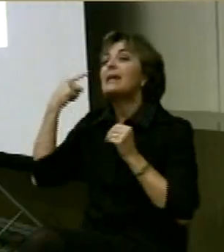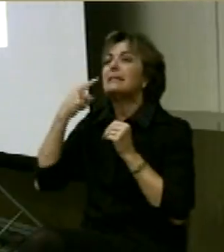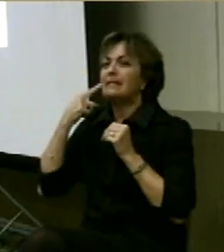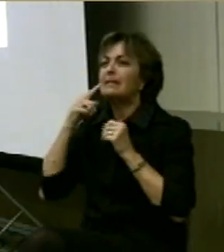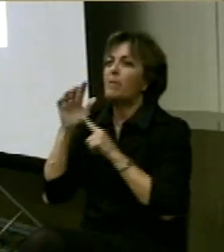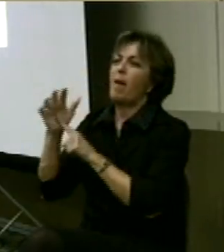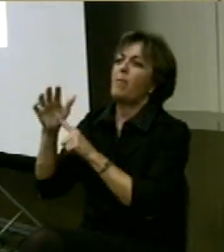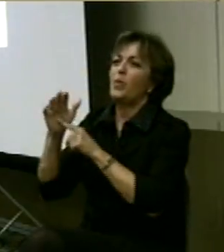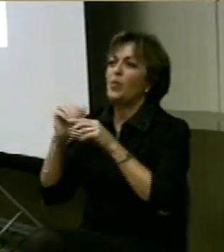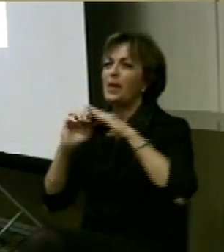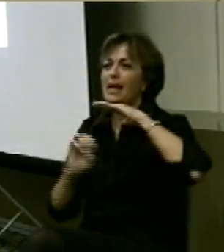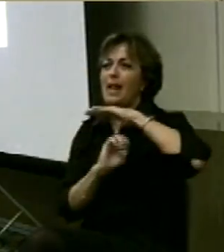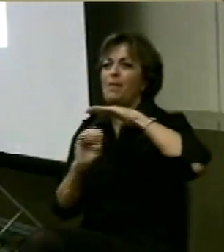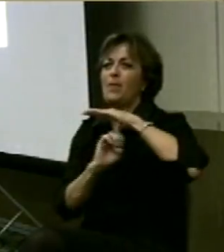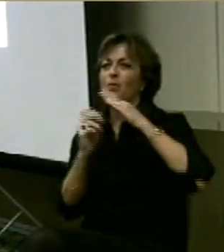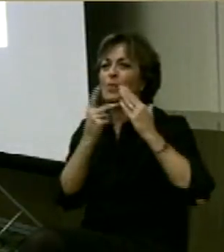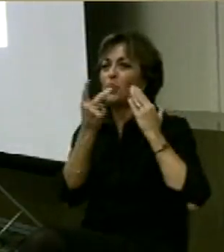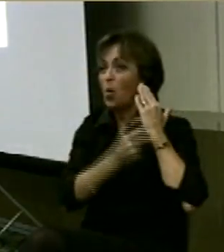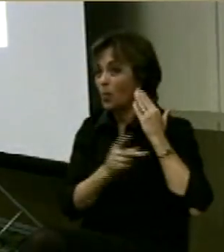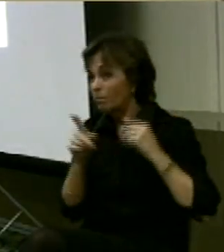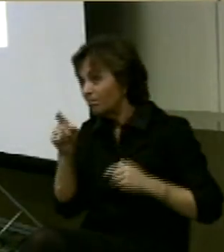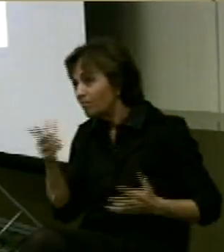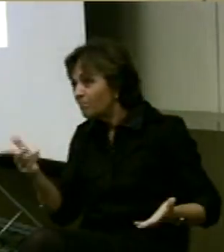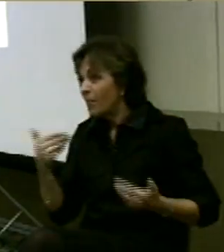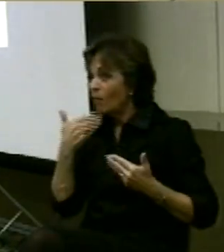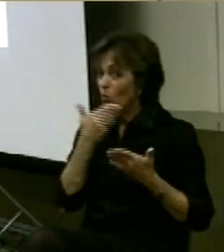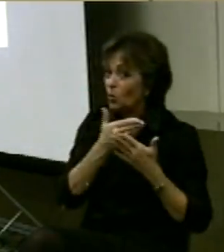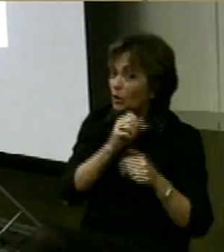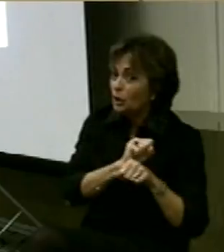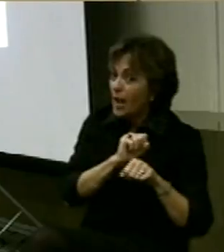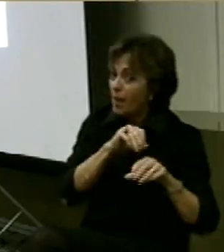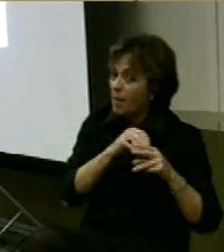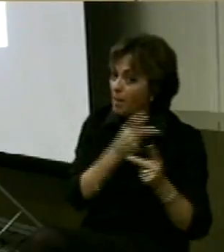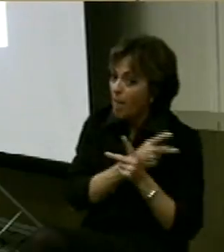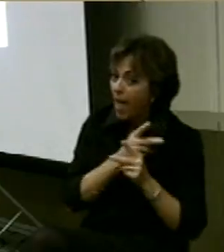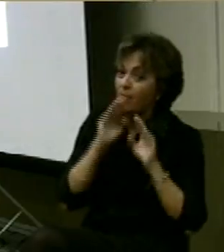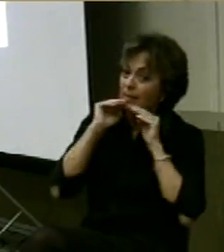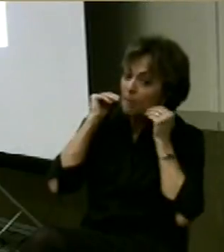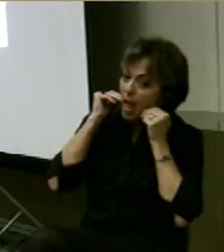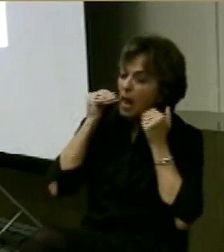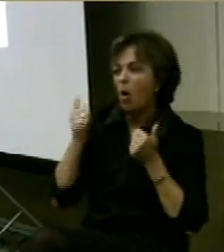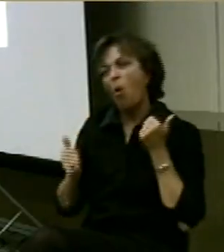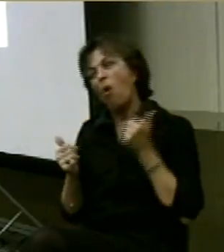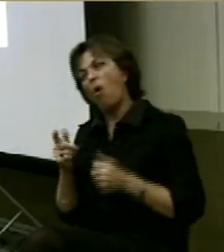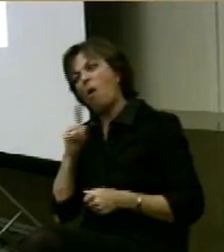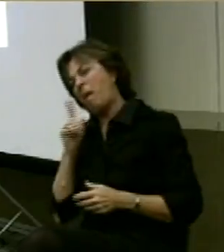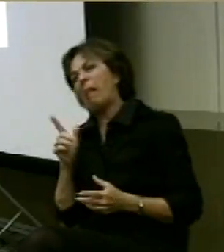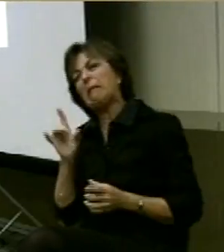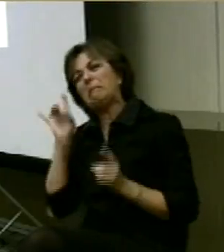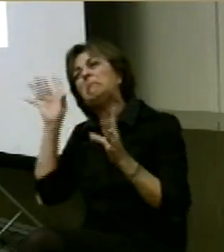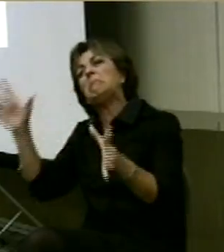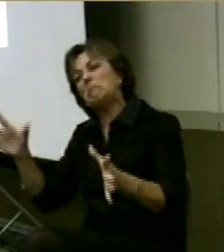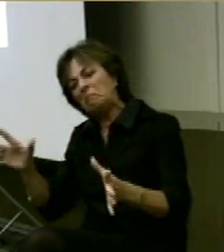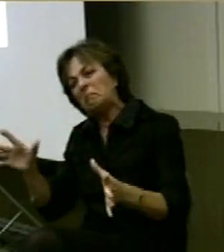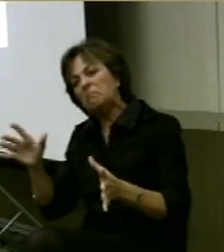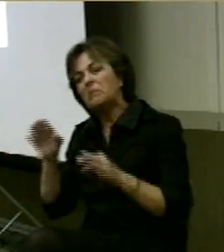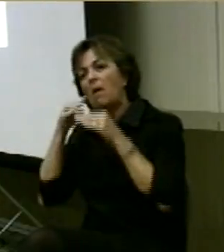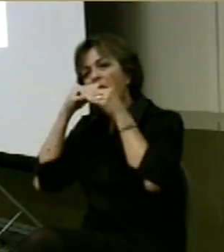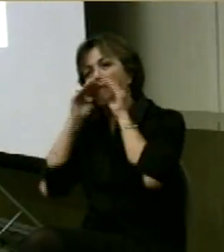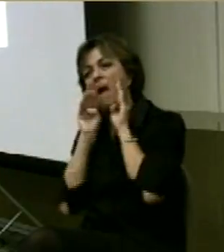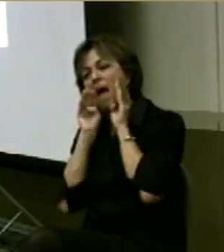elementary program. You know, did you have a good job at math and you get a smiley, or were you really a pill in math and you get a